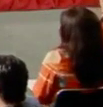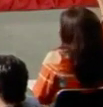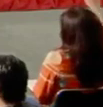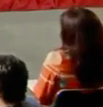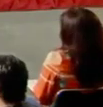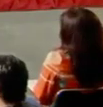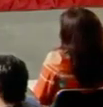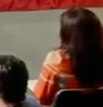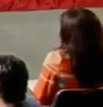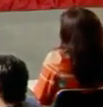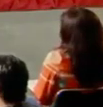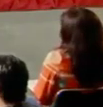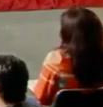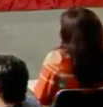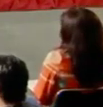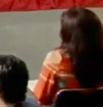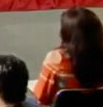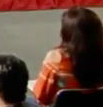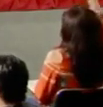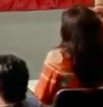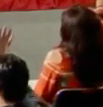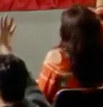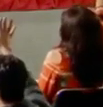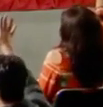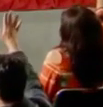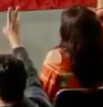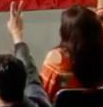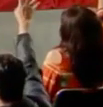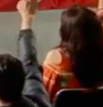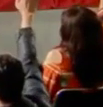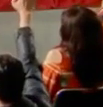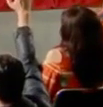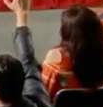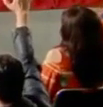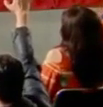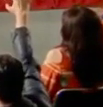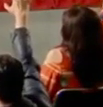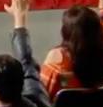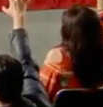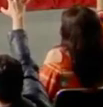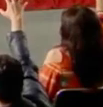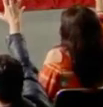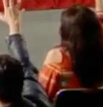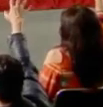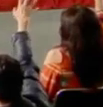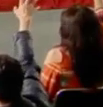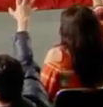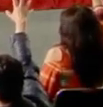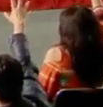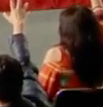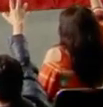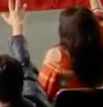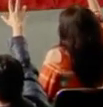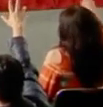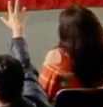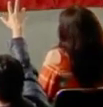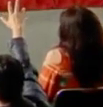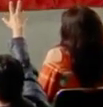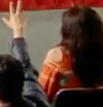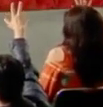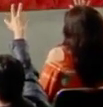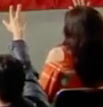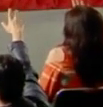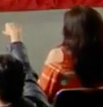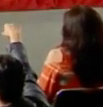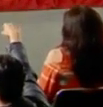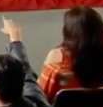the orange bars are the daily new confirmed cases. Thank you very much. Okay, let's begin. Yes.